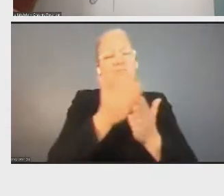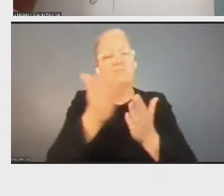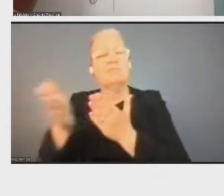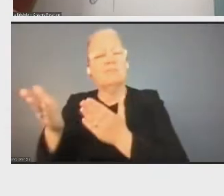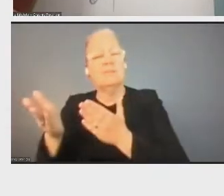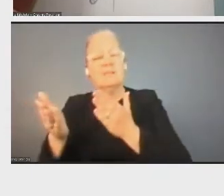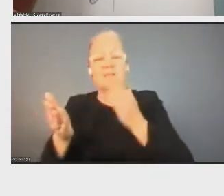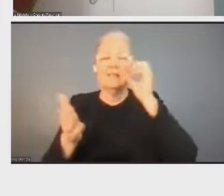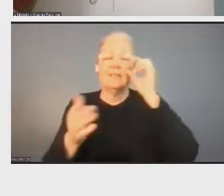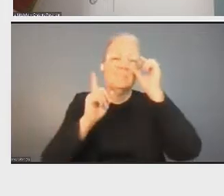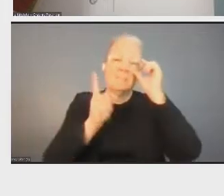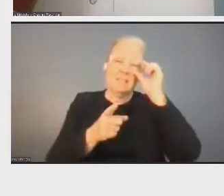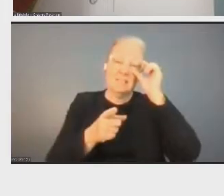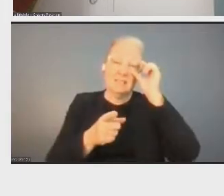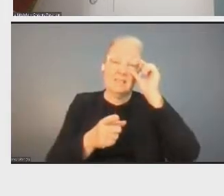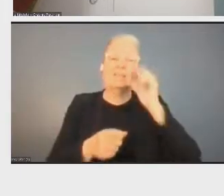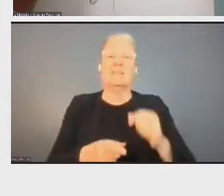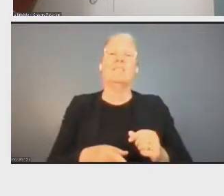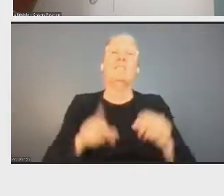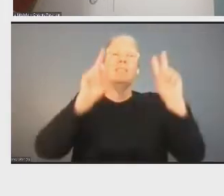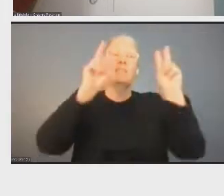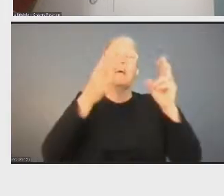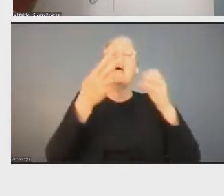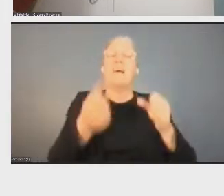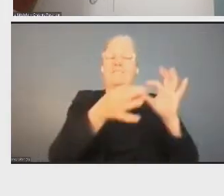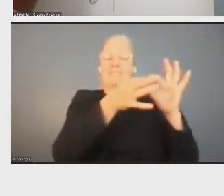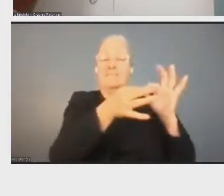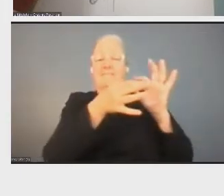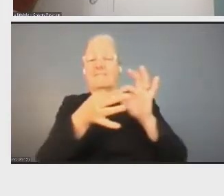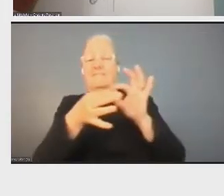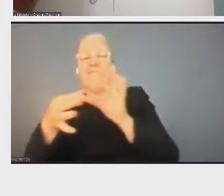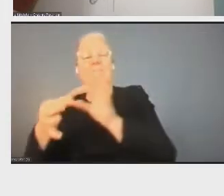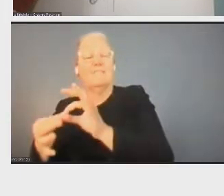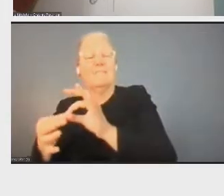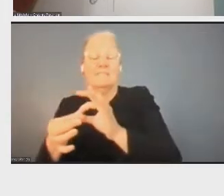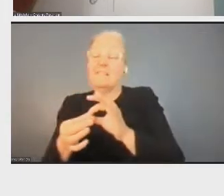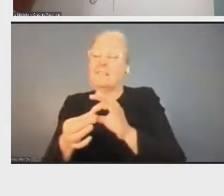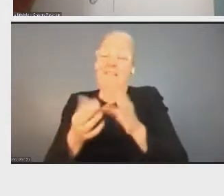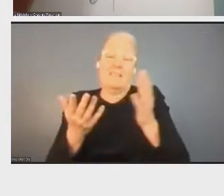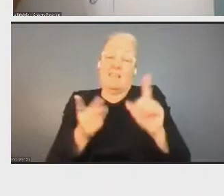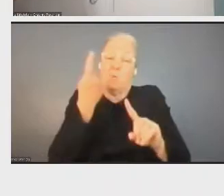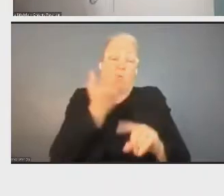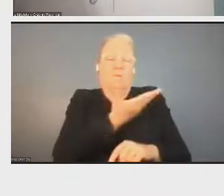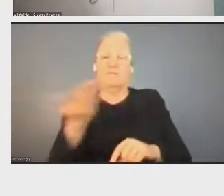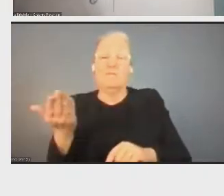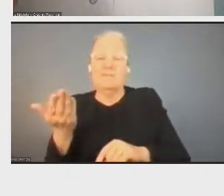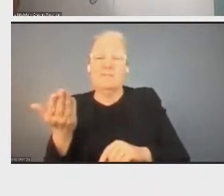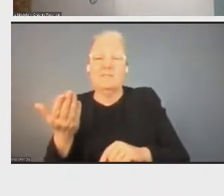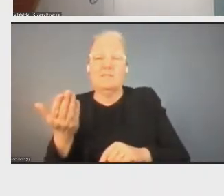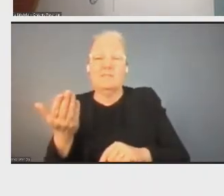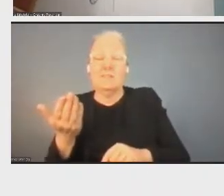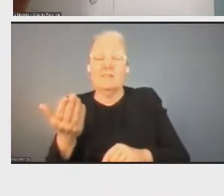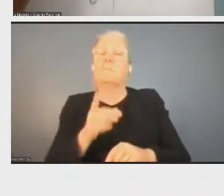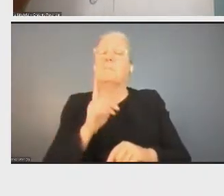because all of these topics are related. It's inadmissible that this far we are